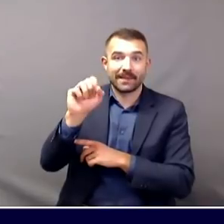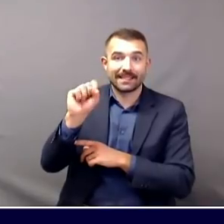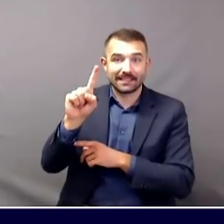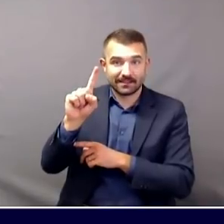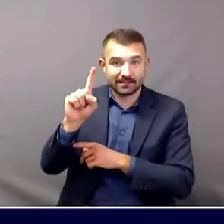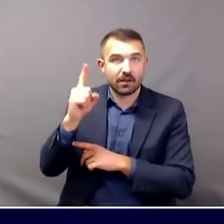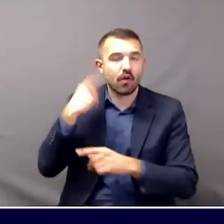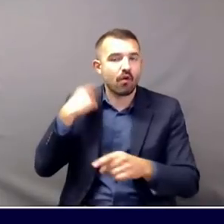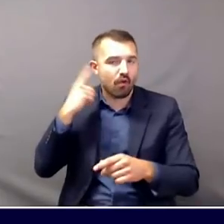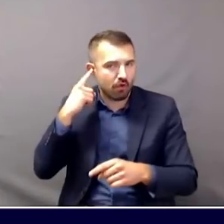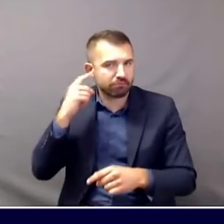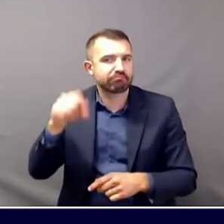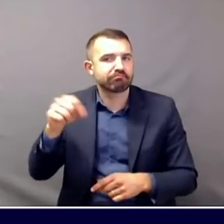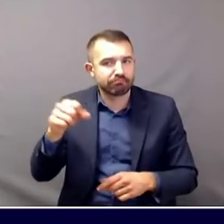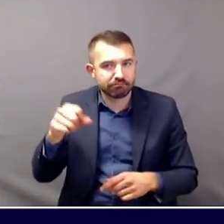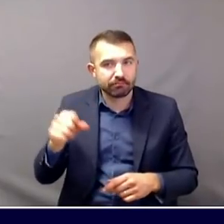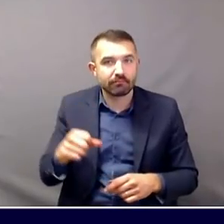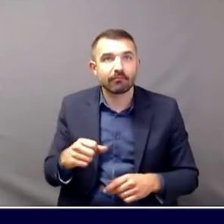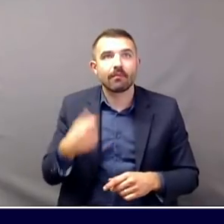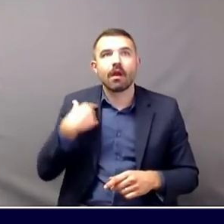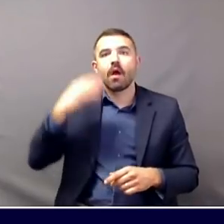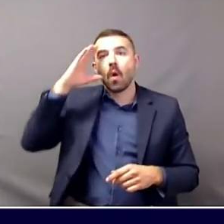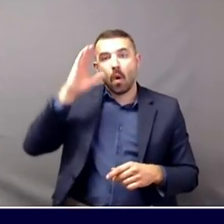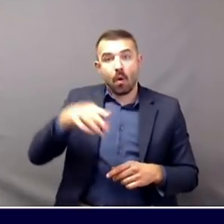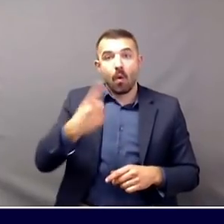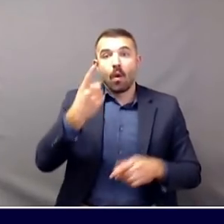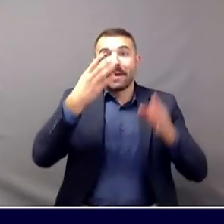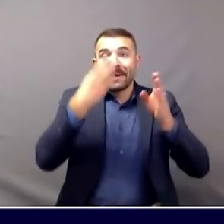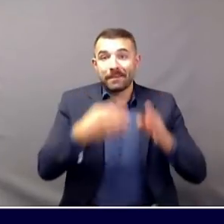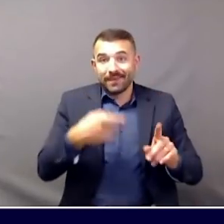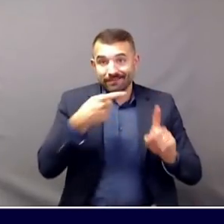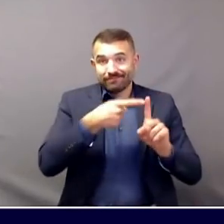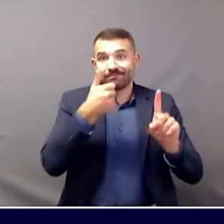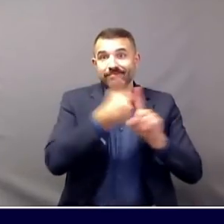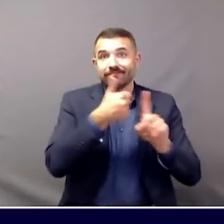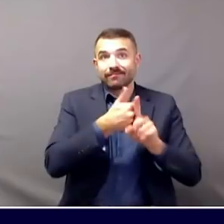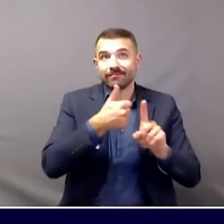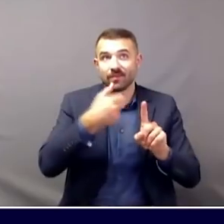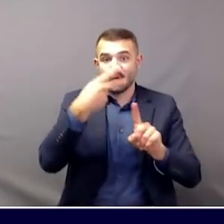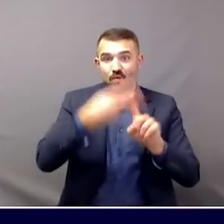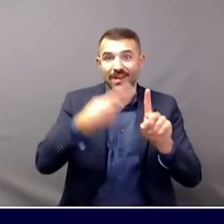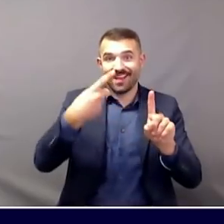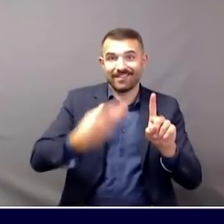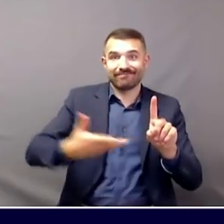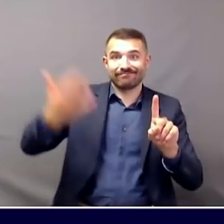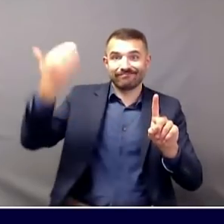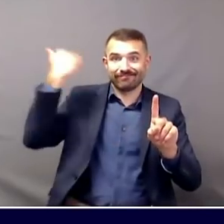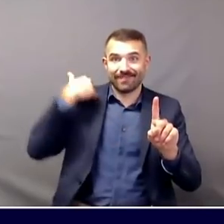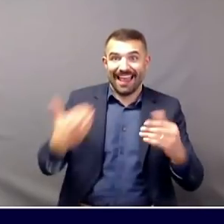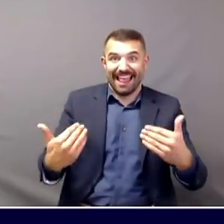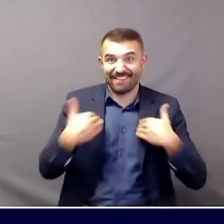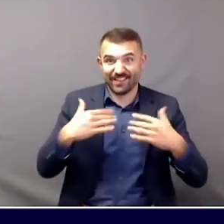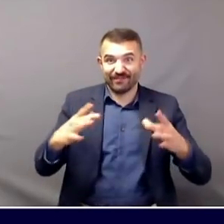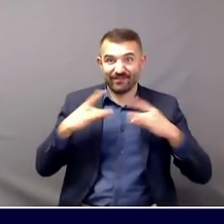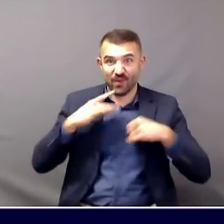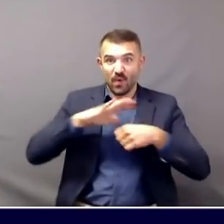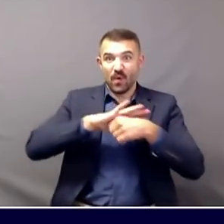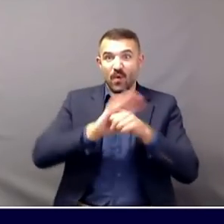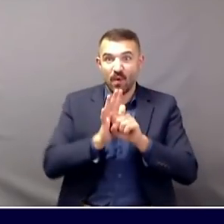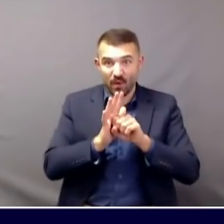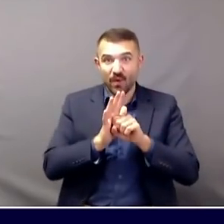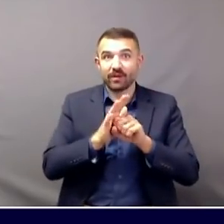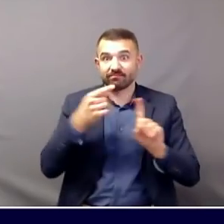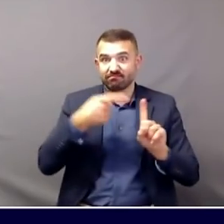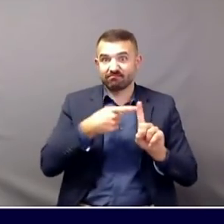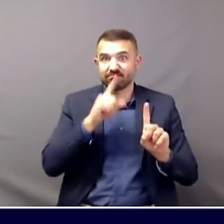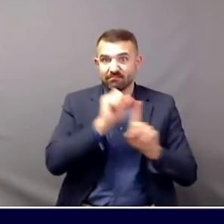who was affected by COVID about 2.5 months ago, 3 months ago, and as a